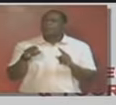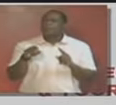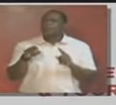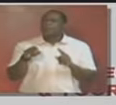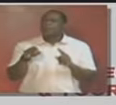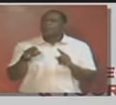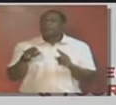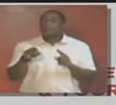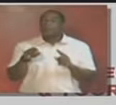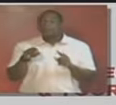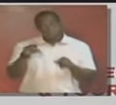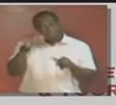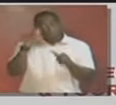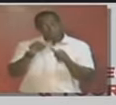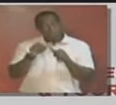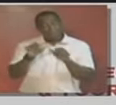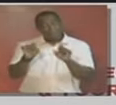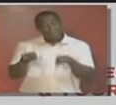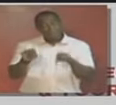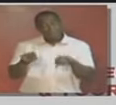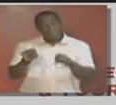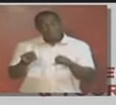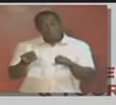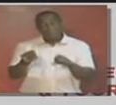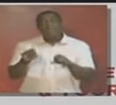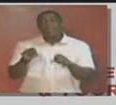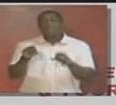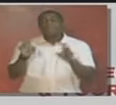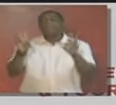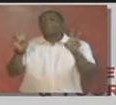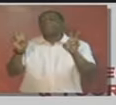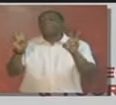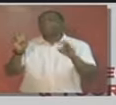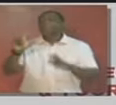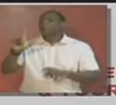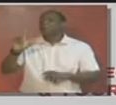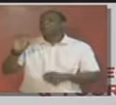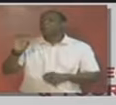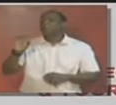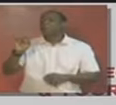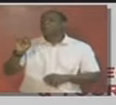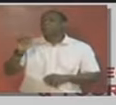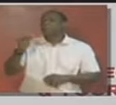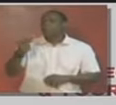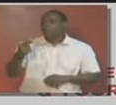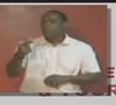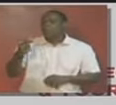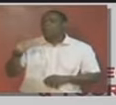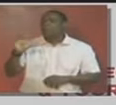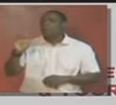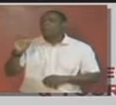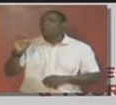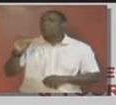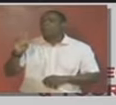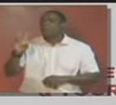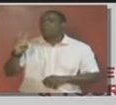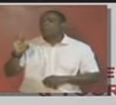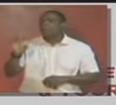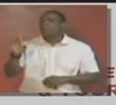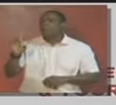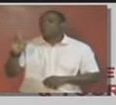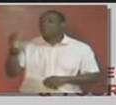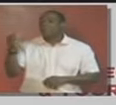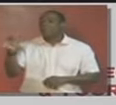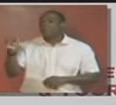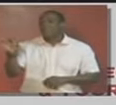long COVID, and we will address that again in detail. We've done it before, but we will address that again in detail in subsequent press conferences, and